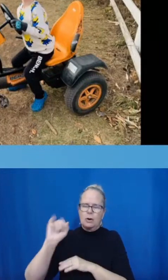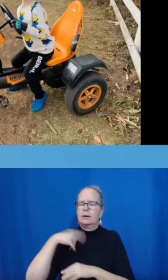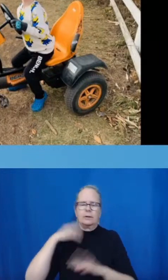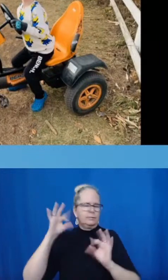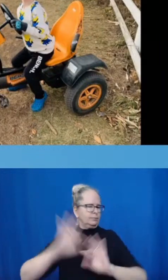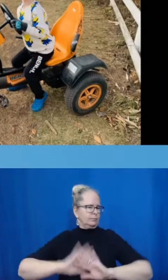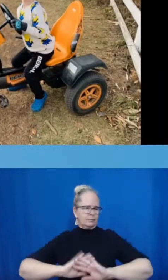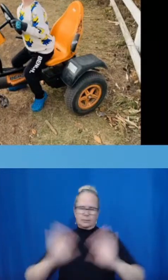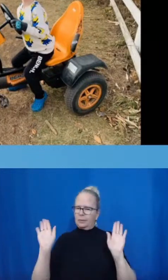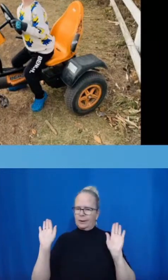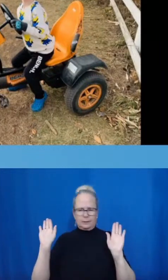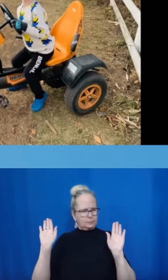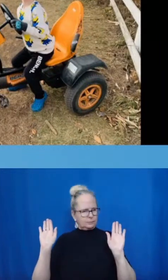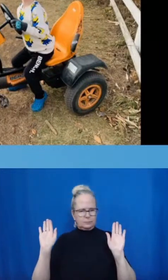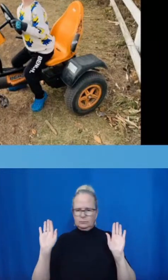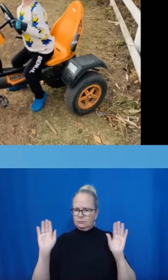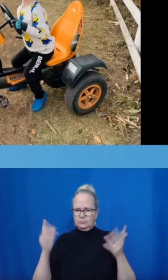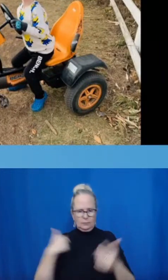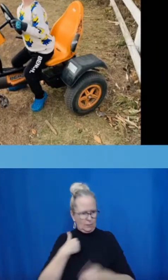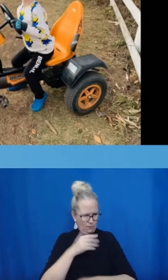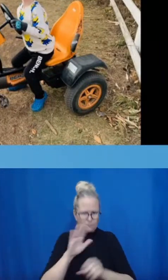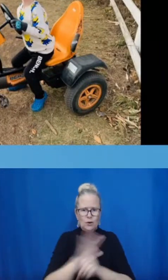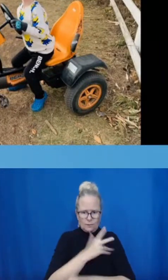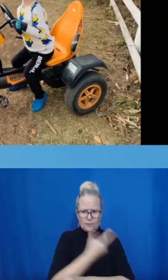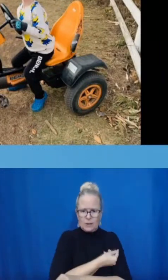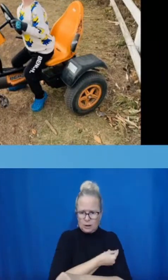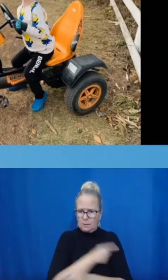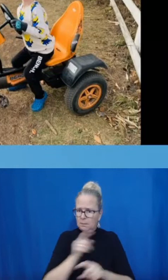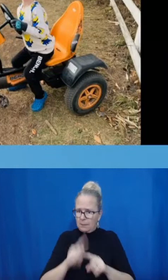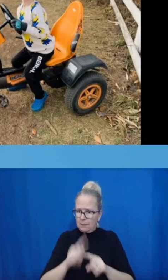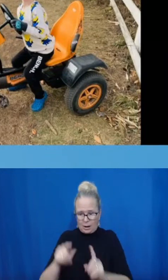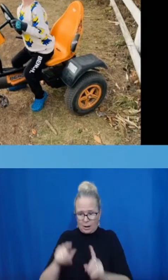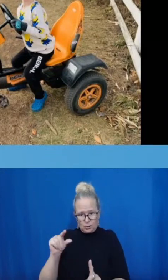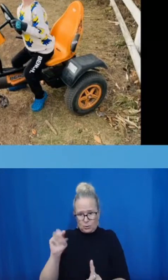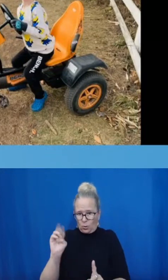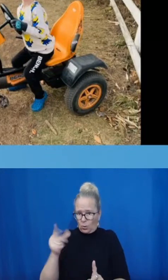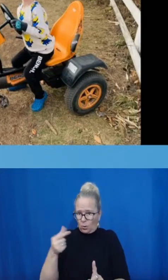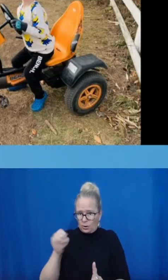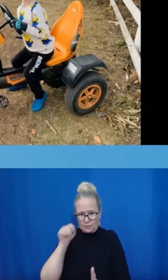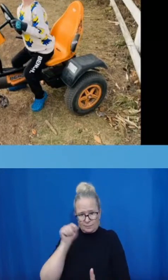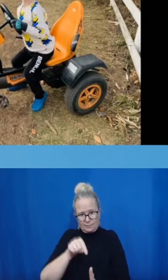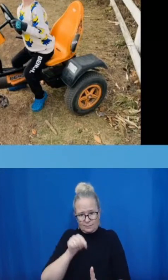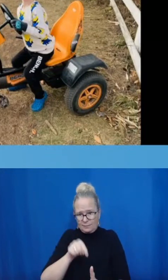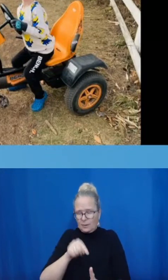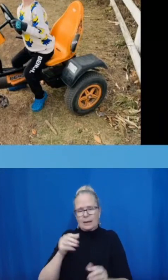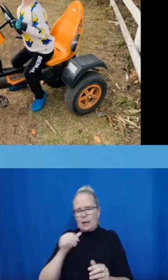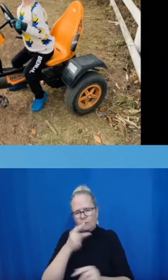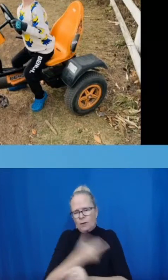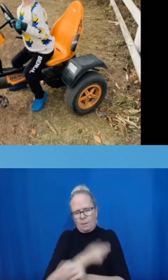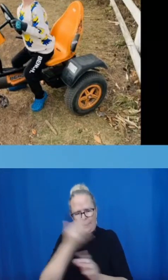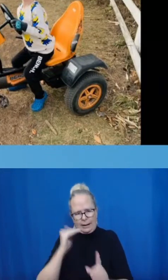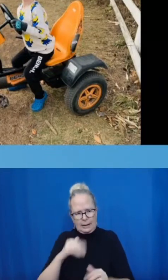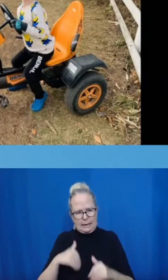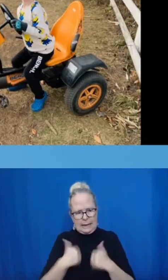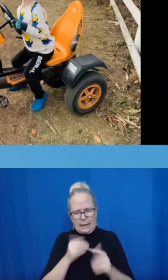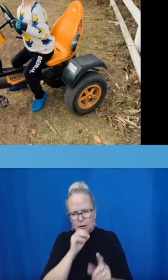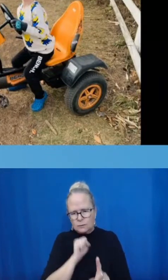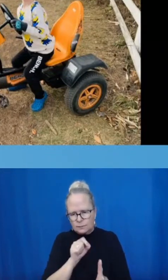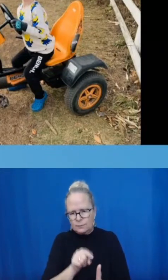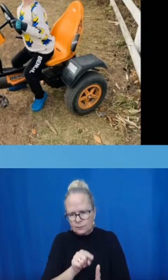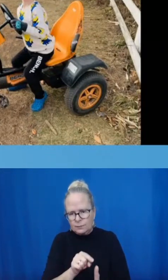put George into online kindergarten. We were enrolled in person and we were so excited after him fighting for his